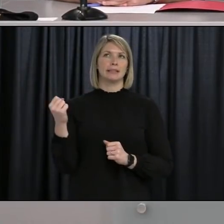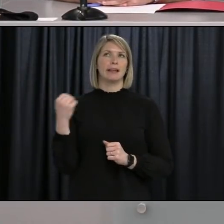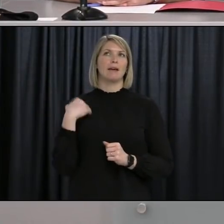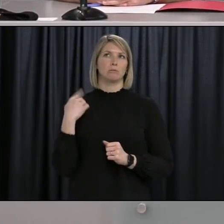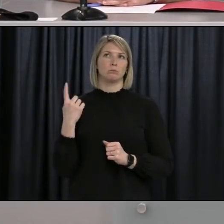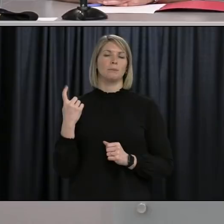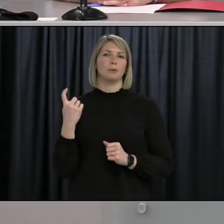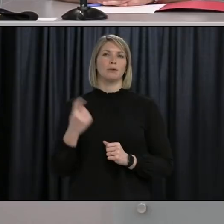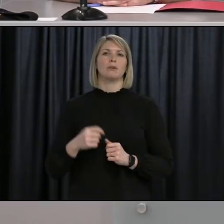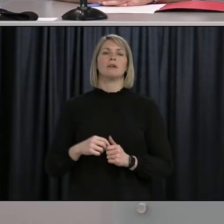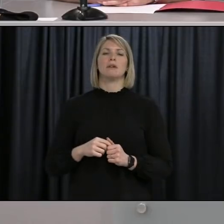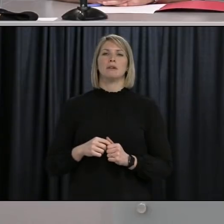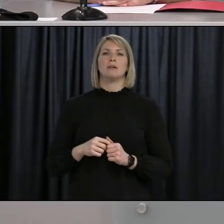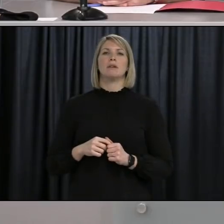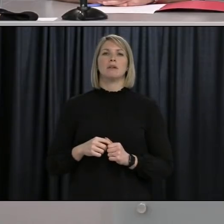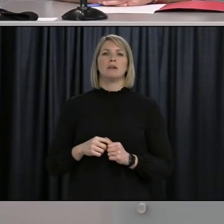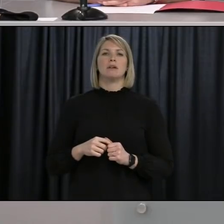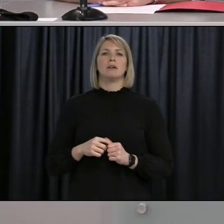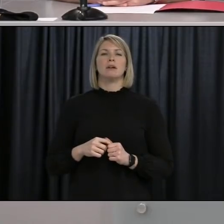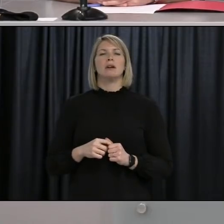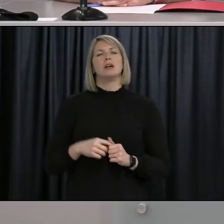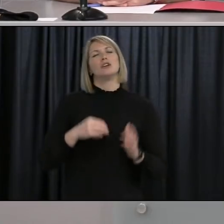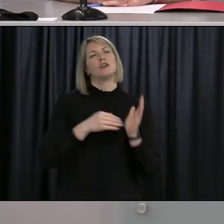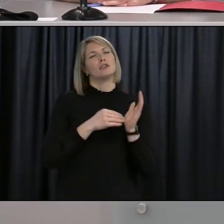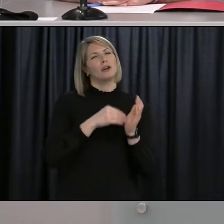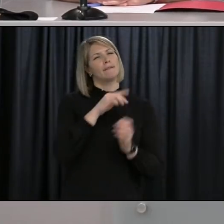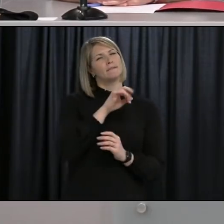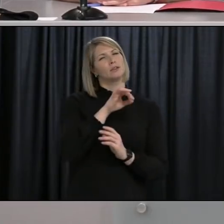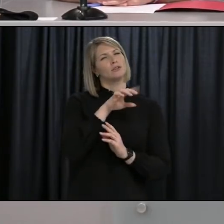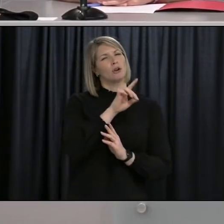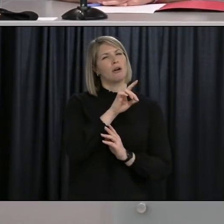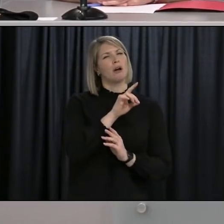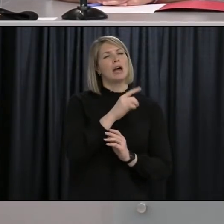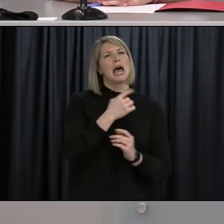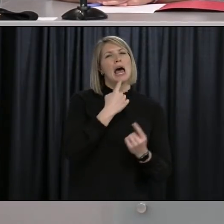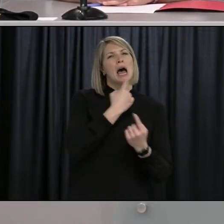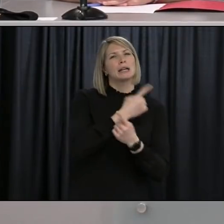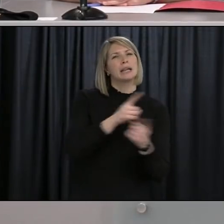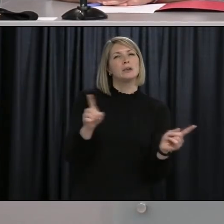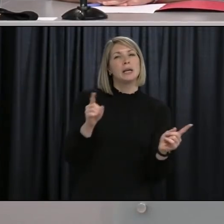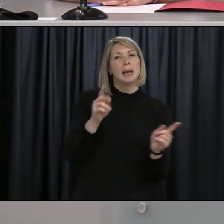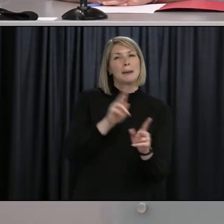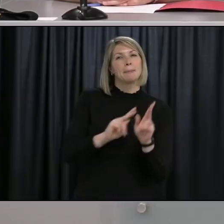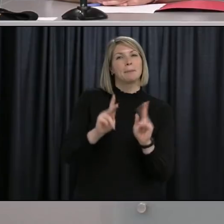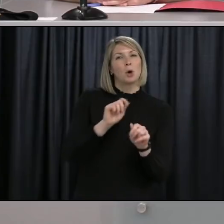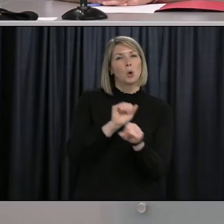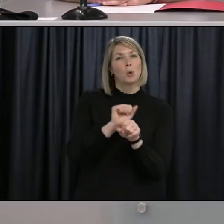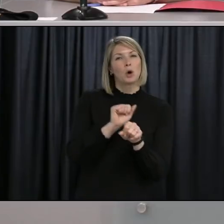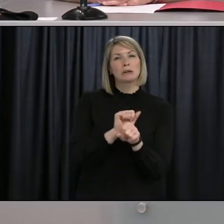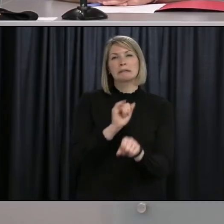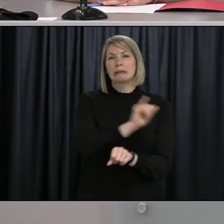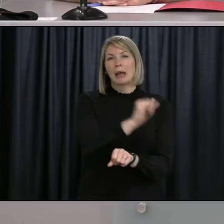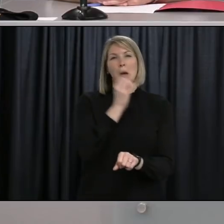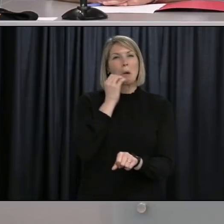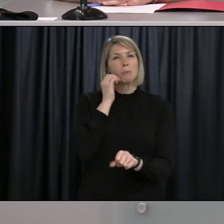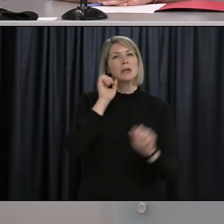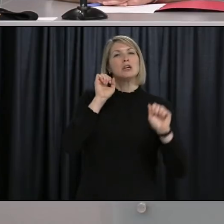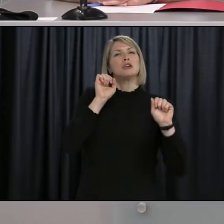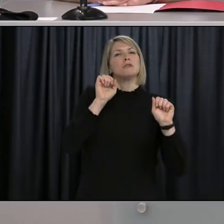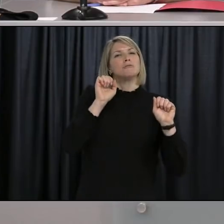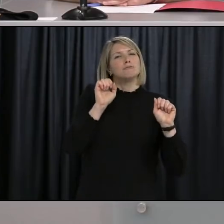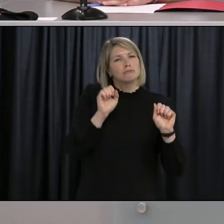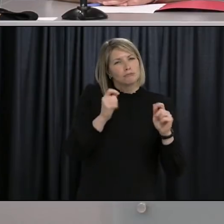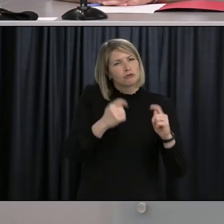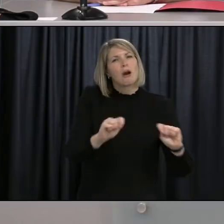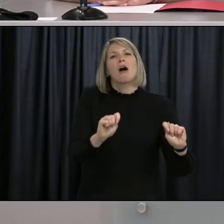Dr. Fitzgerald, you said people who can work from home should, which is the public health advice we've gone from the beginning since March. So I'm wondering, is